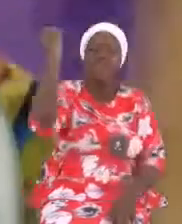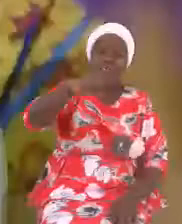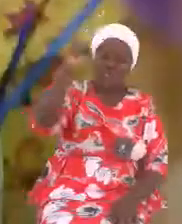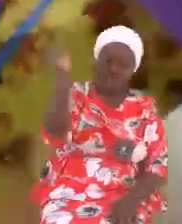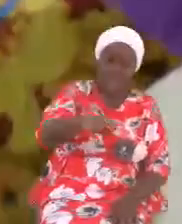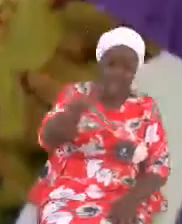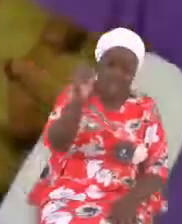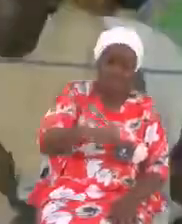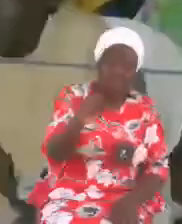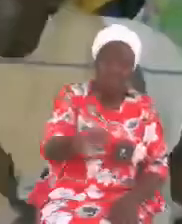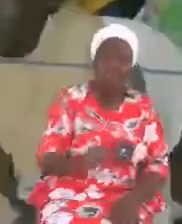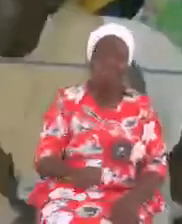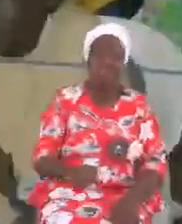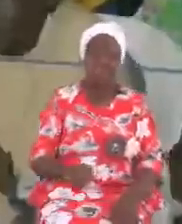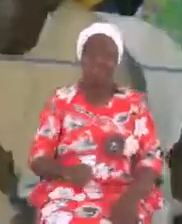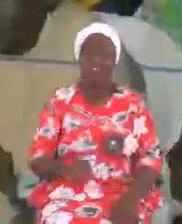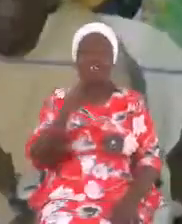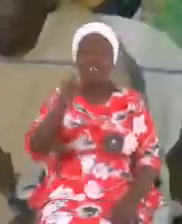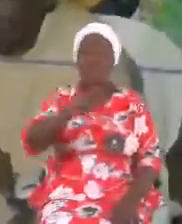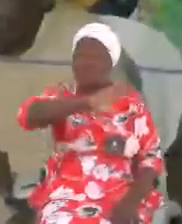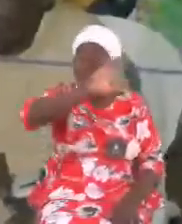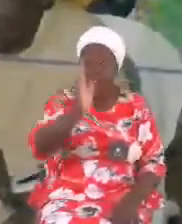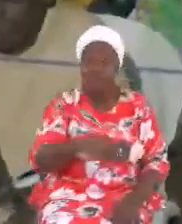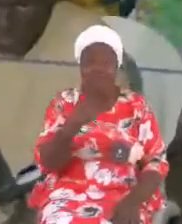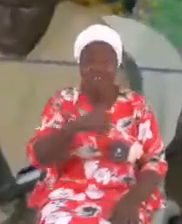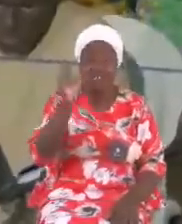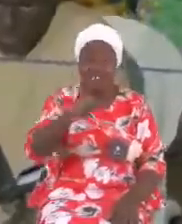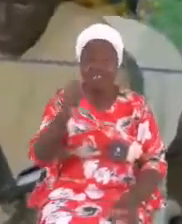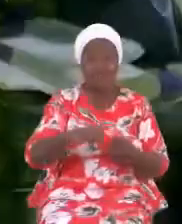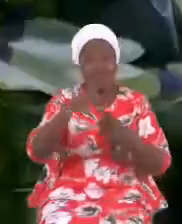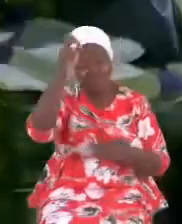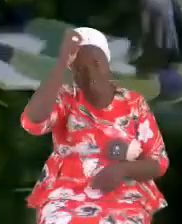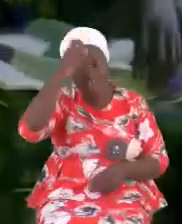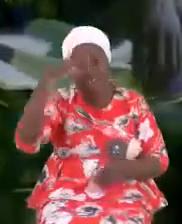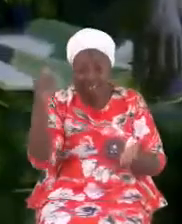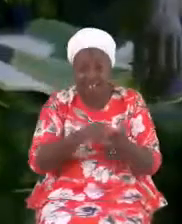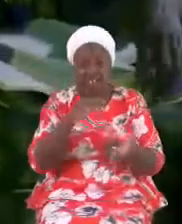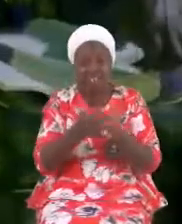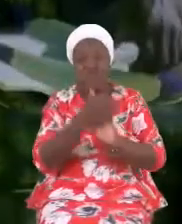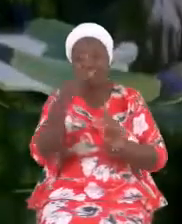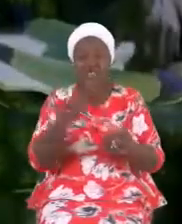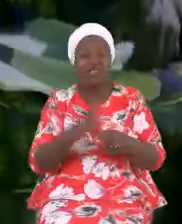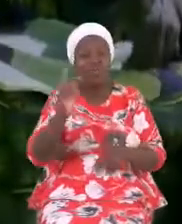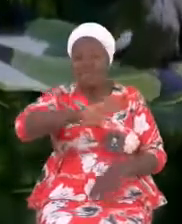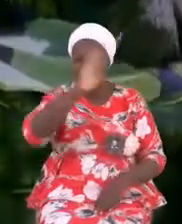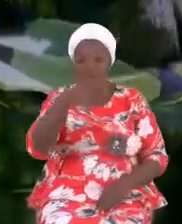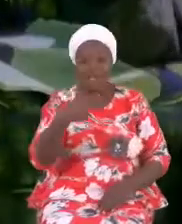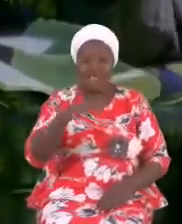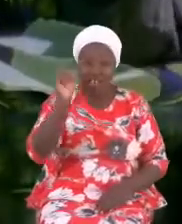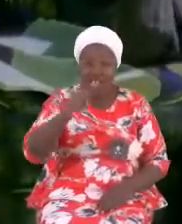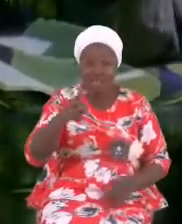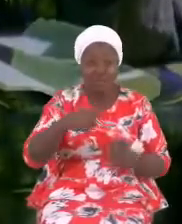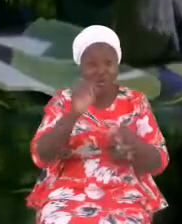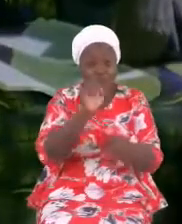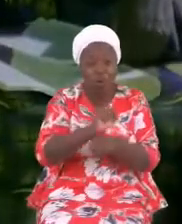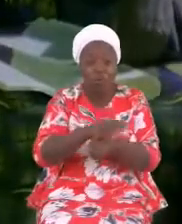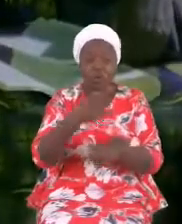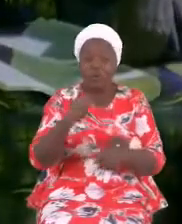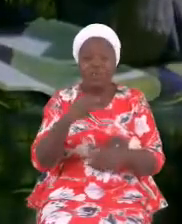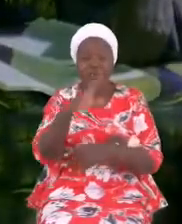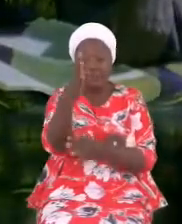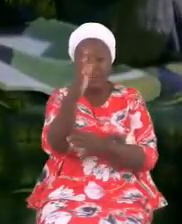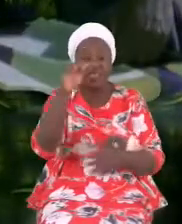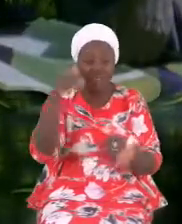Yes. You'll never say yes to the devil again. You'll never say yes to the works of the flesh again. You'll never